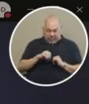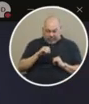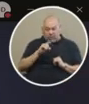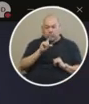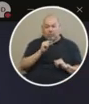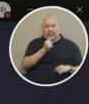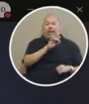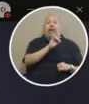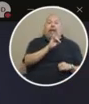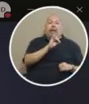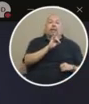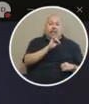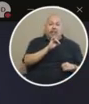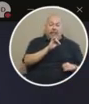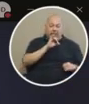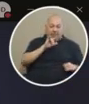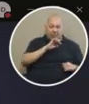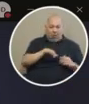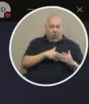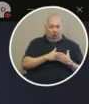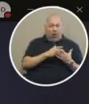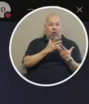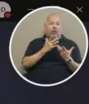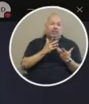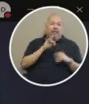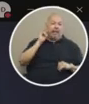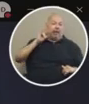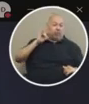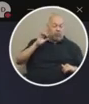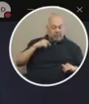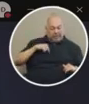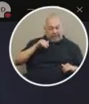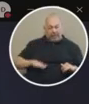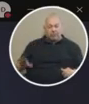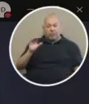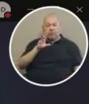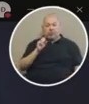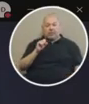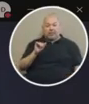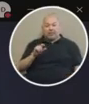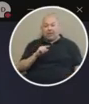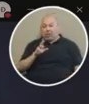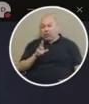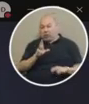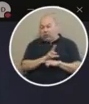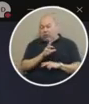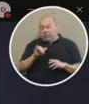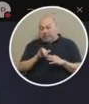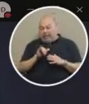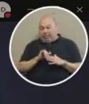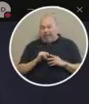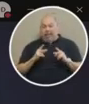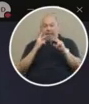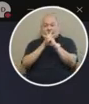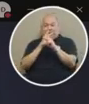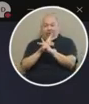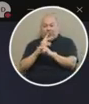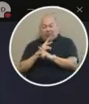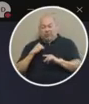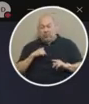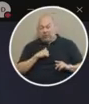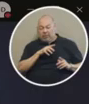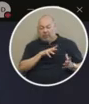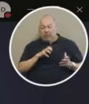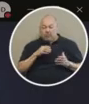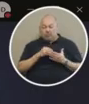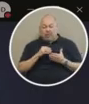total 2018 employments for all commercial airports in the U.S. Using that calculation, we come